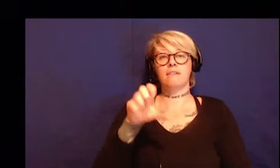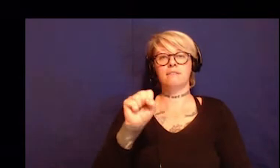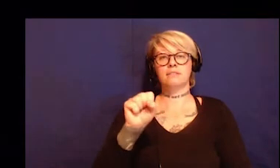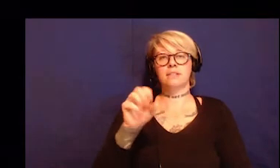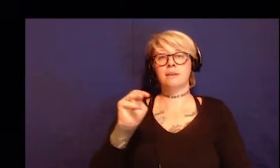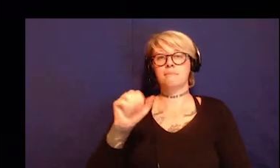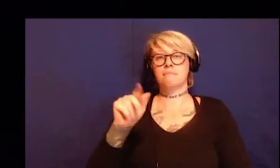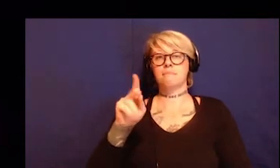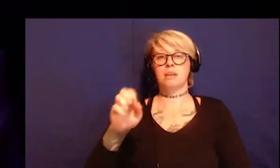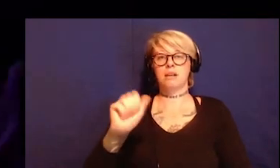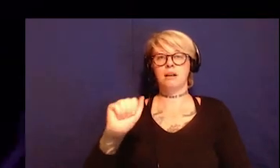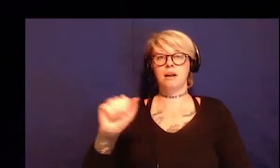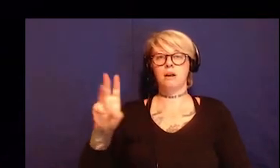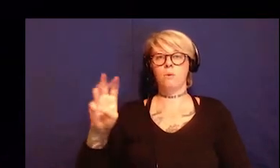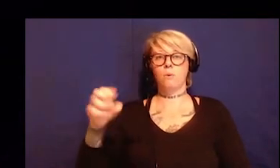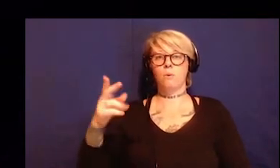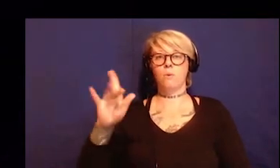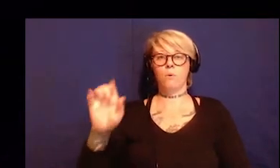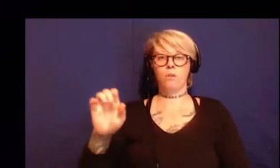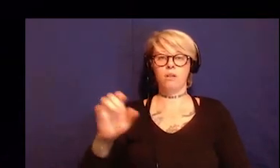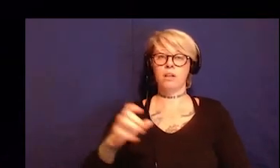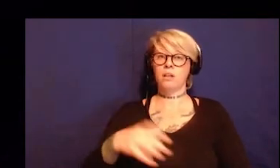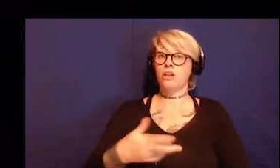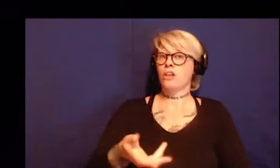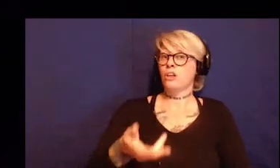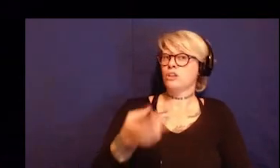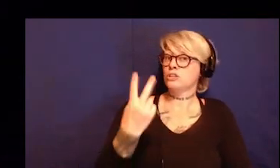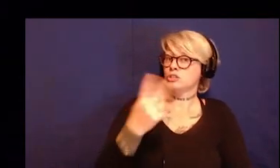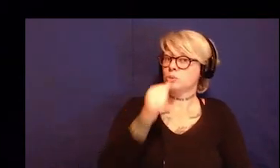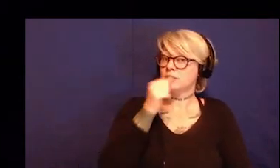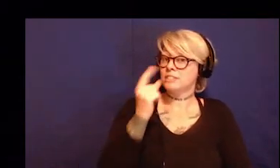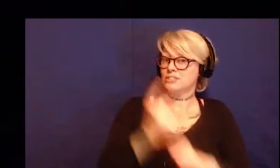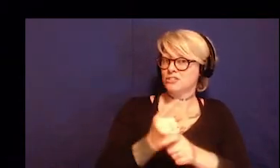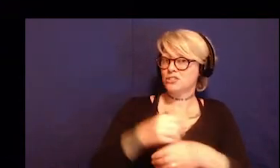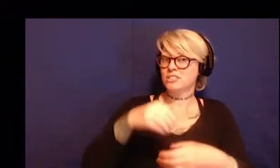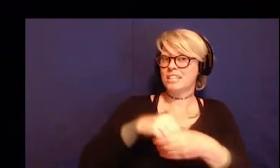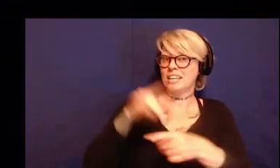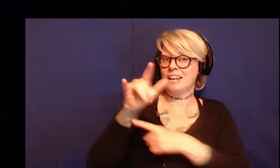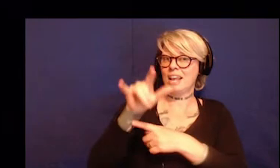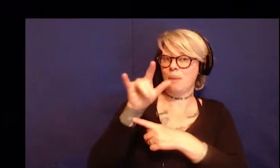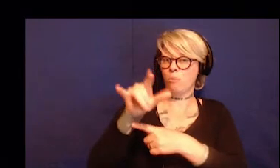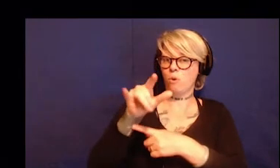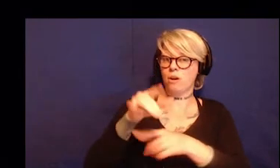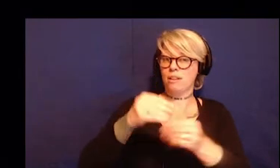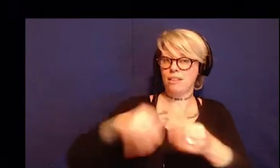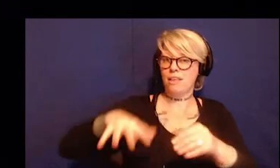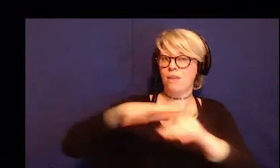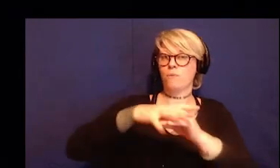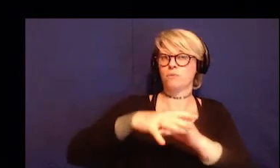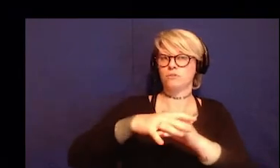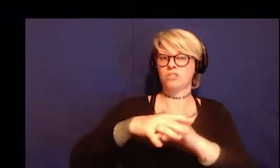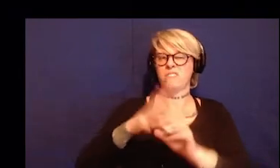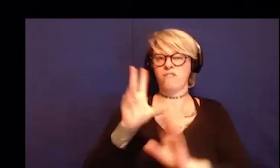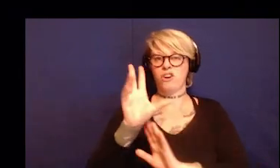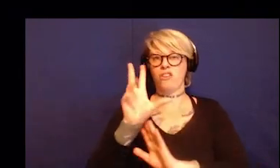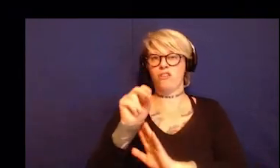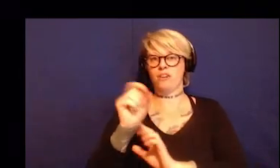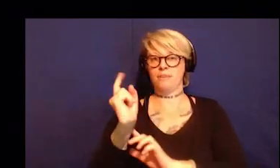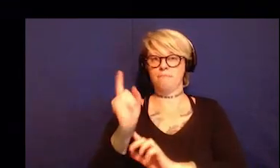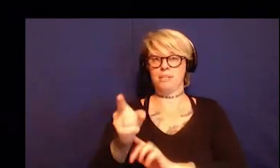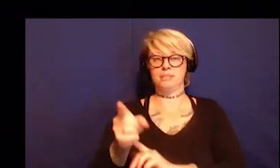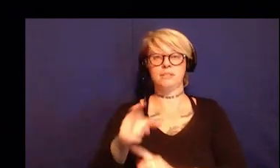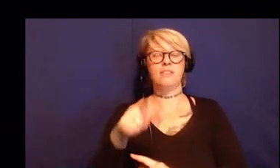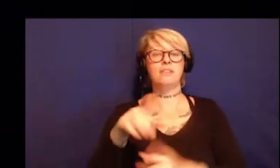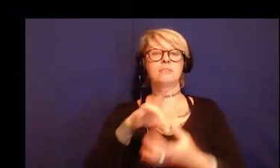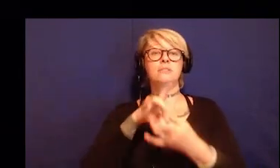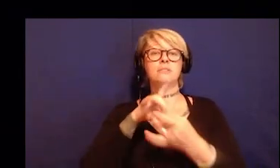airport lounge, 30 minutes until everything changes. 3 halves makes a whole is a play about the space in between and the ways we learn